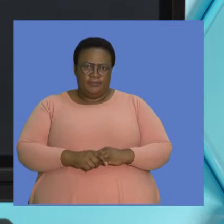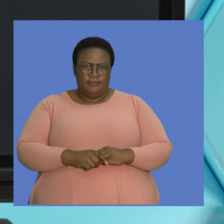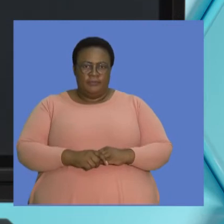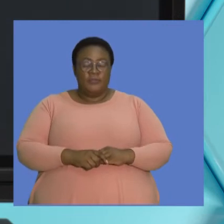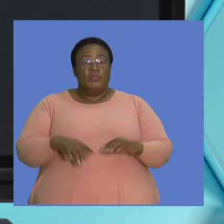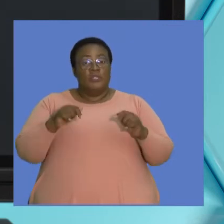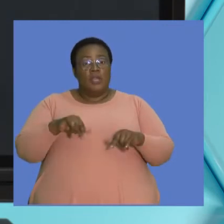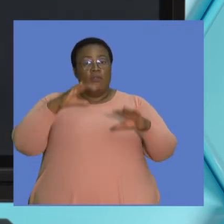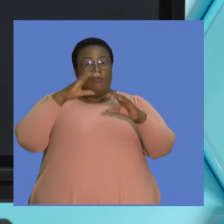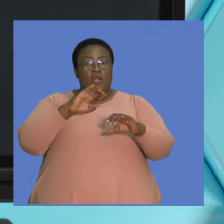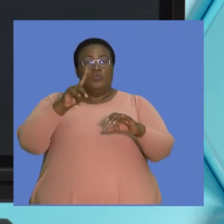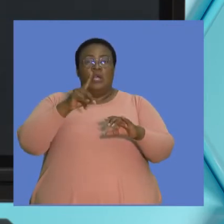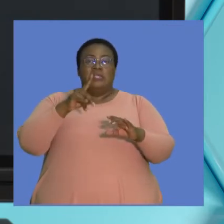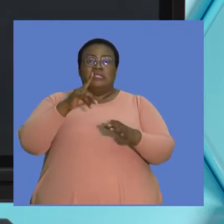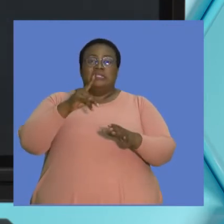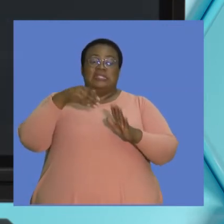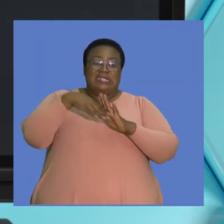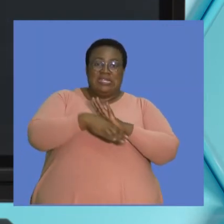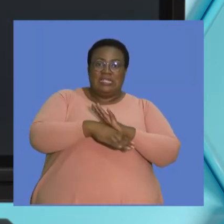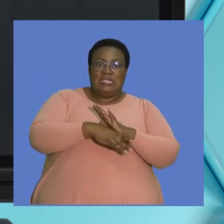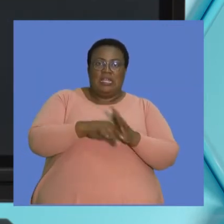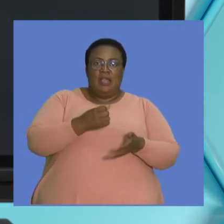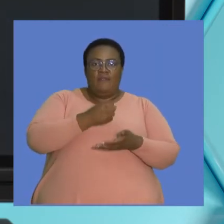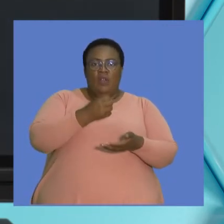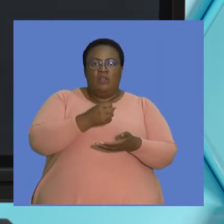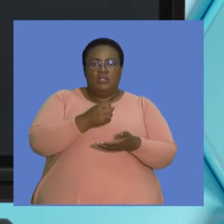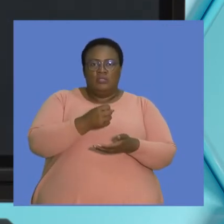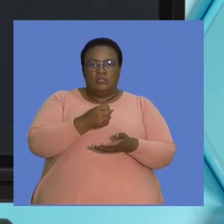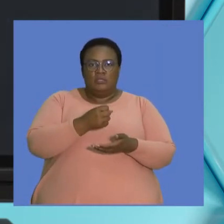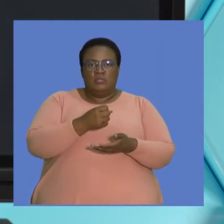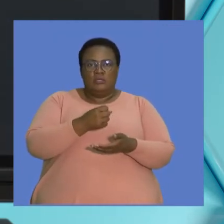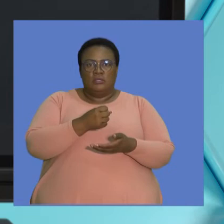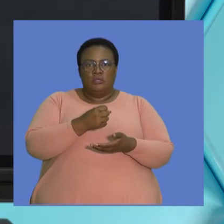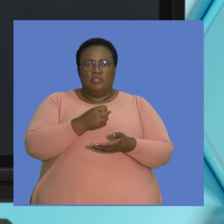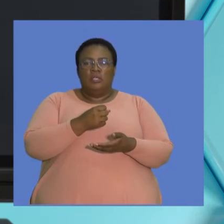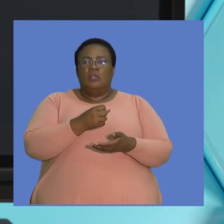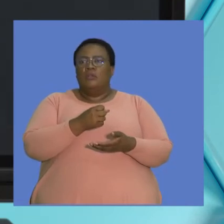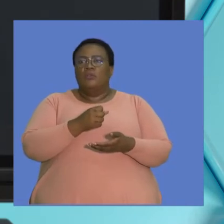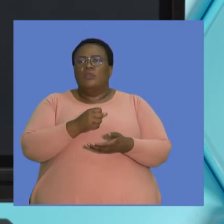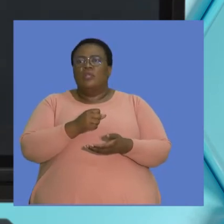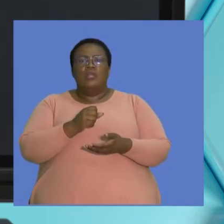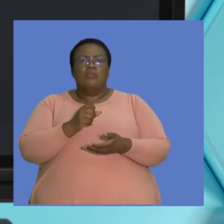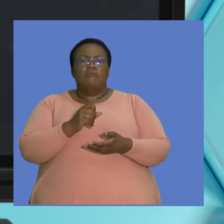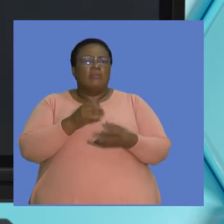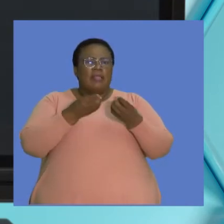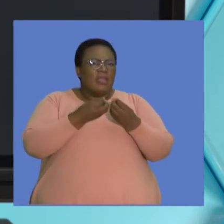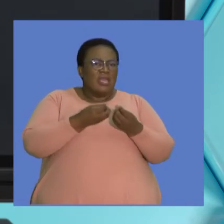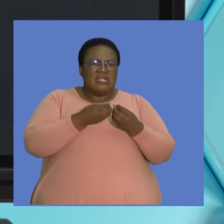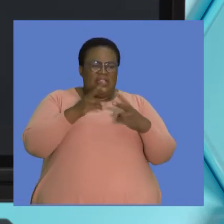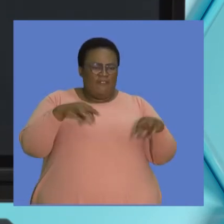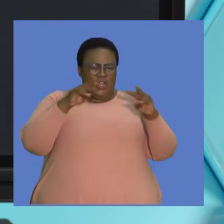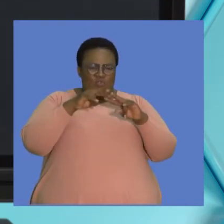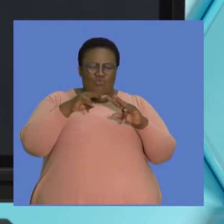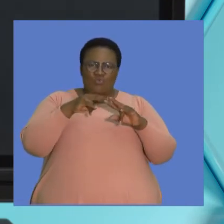busy with the concept of sinking fund. We looked at what does it mean to actually have things lose value, what does it mean